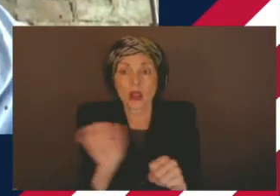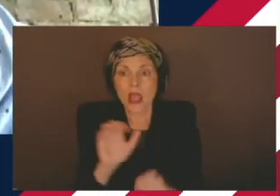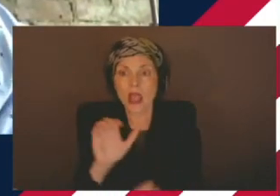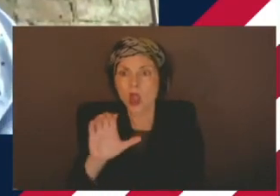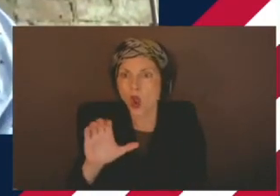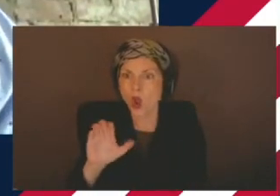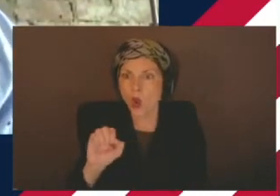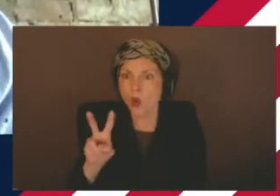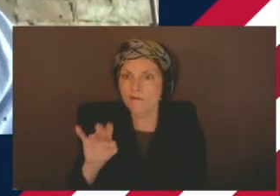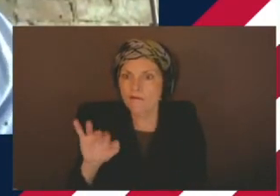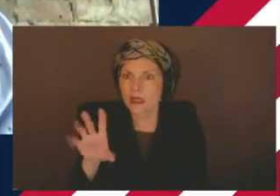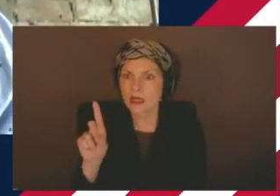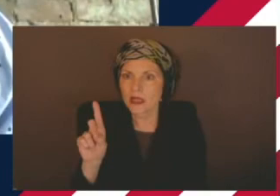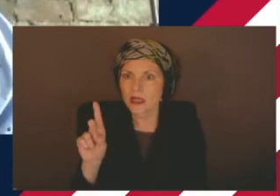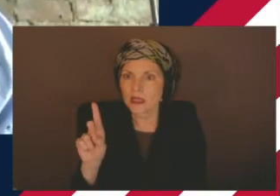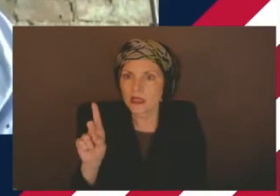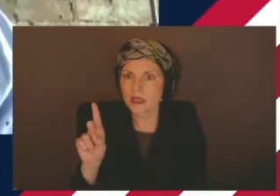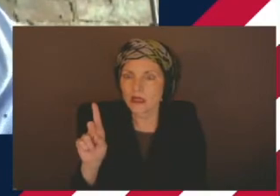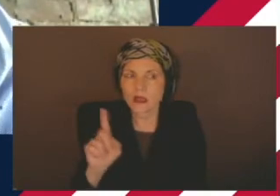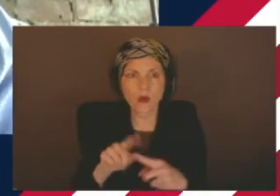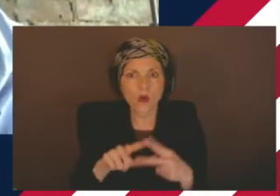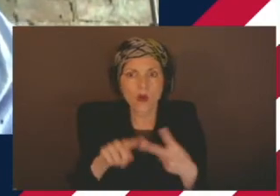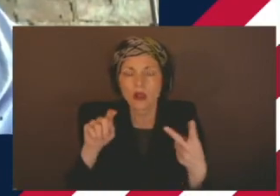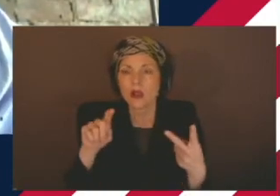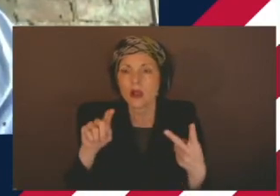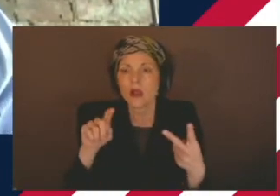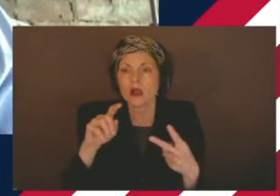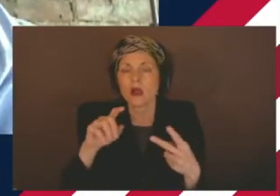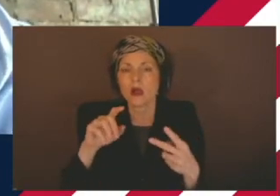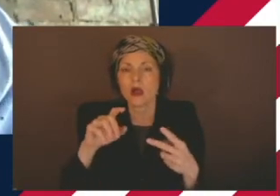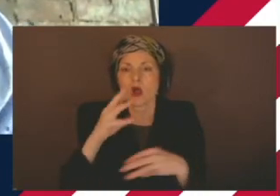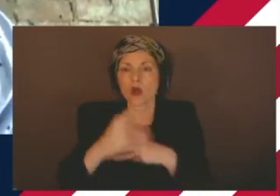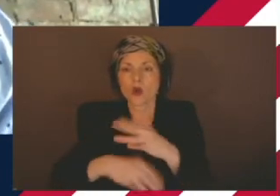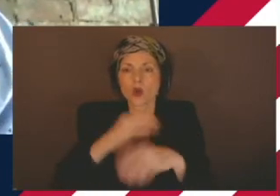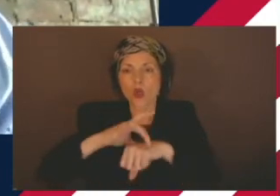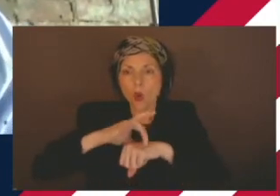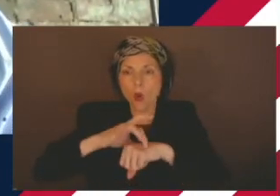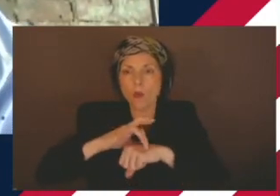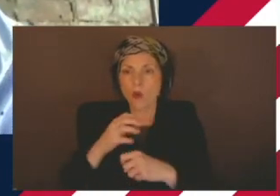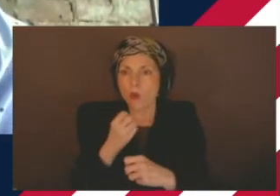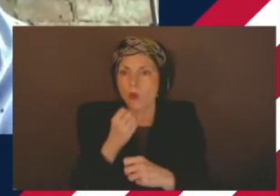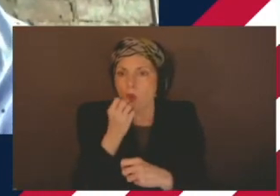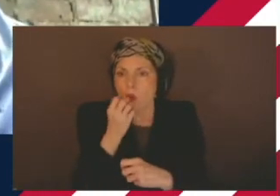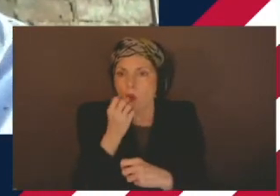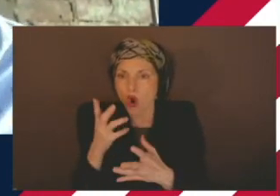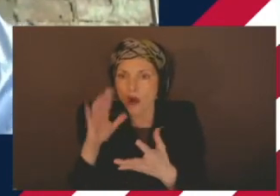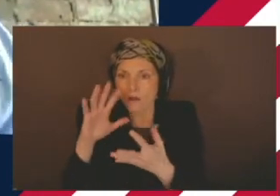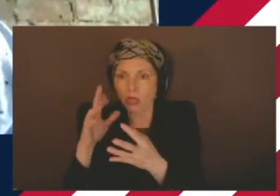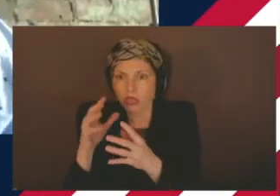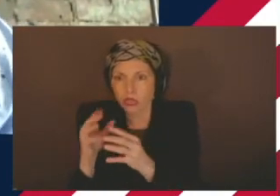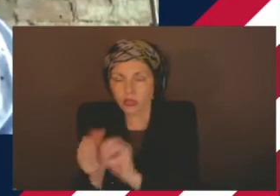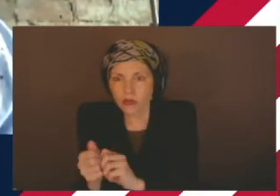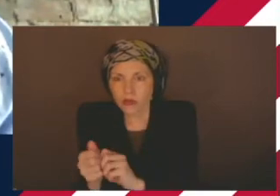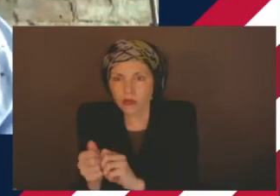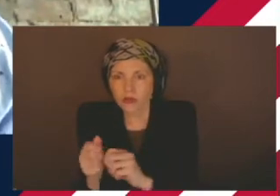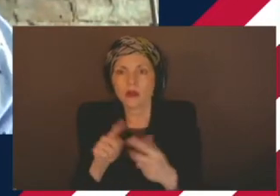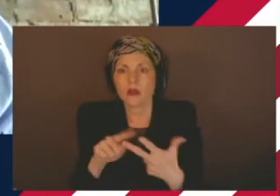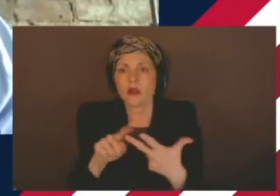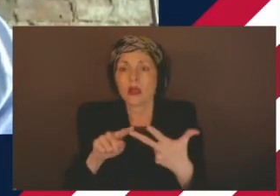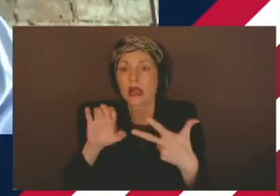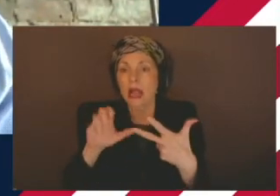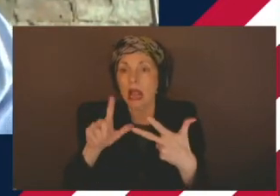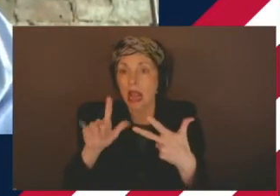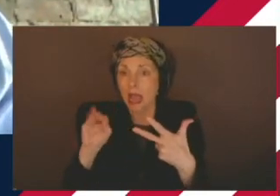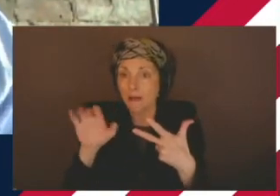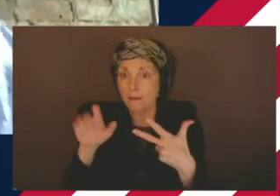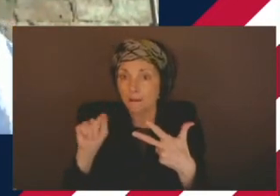like global warming, climate change, we are going to be sunk as a nation. So it's not just something that